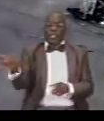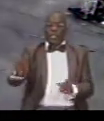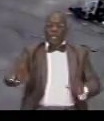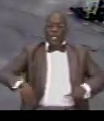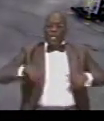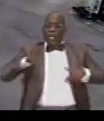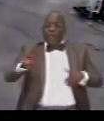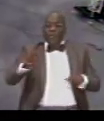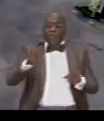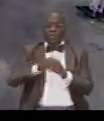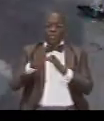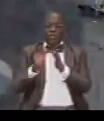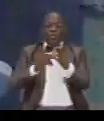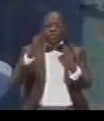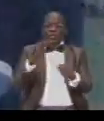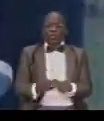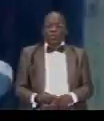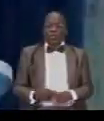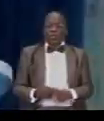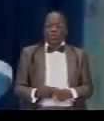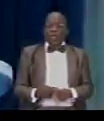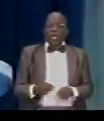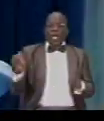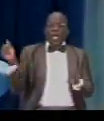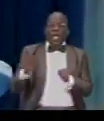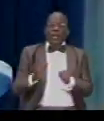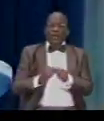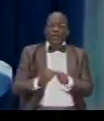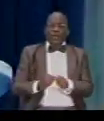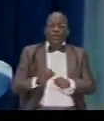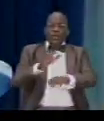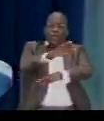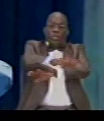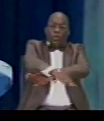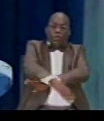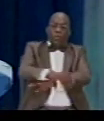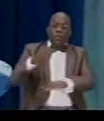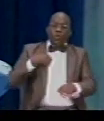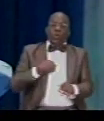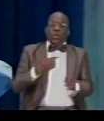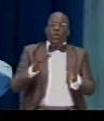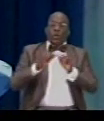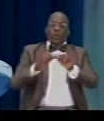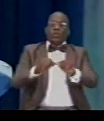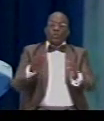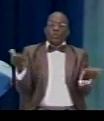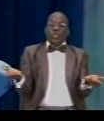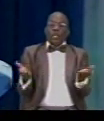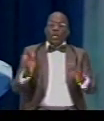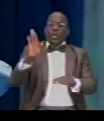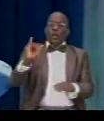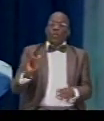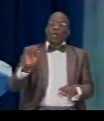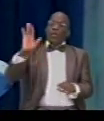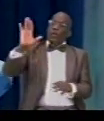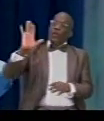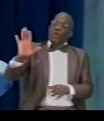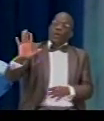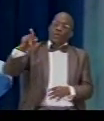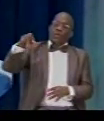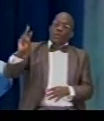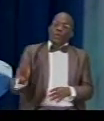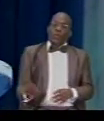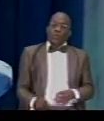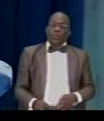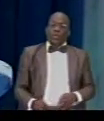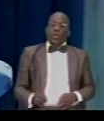name. So every evening, we are continuing here by 5. By the grace of God, for the